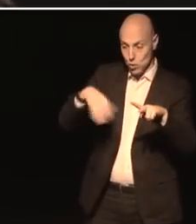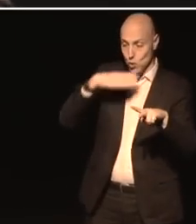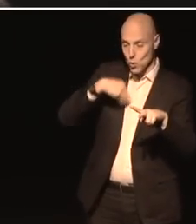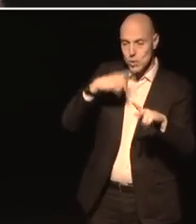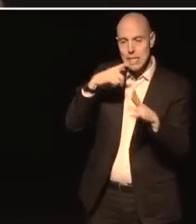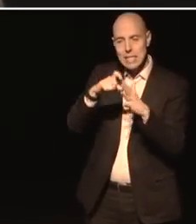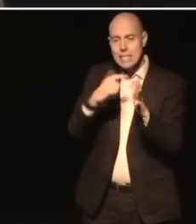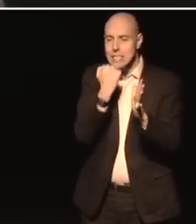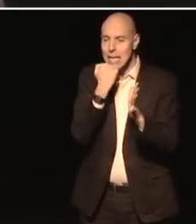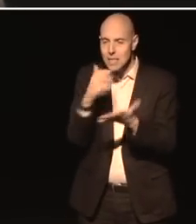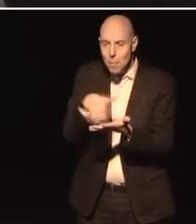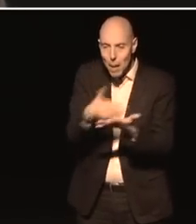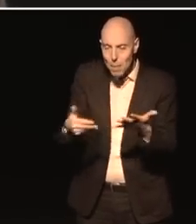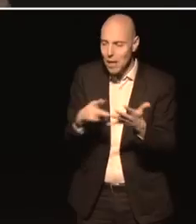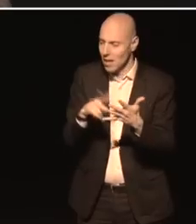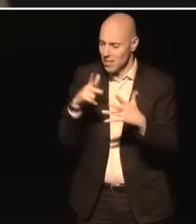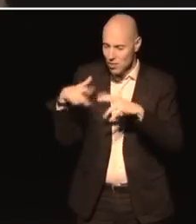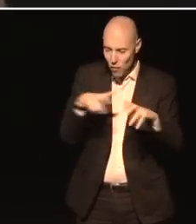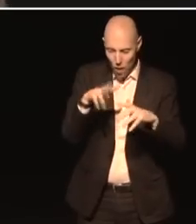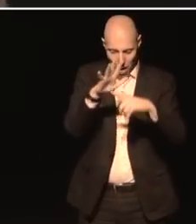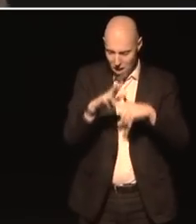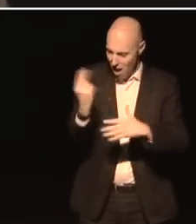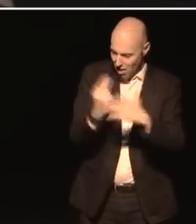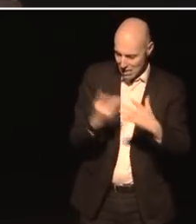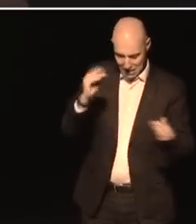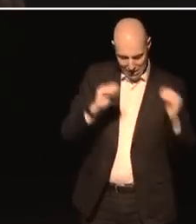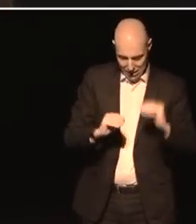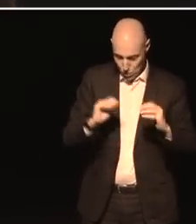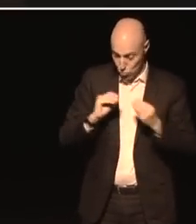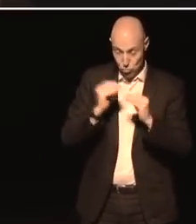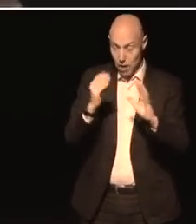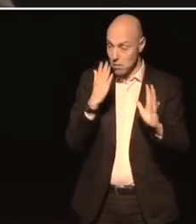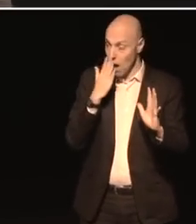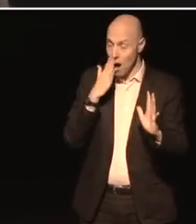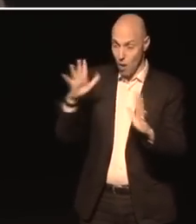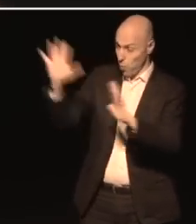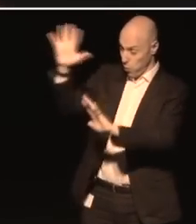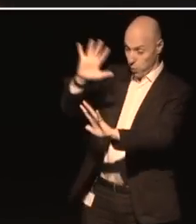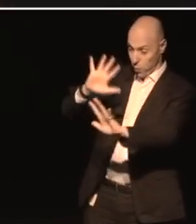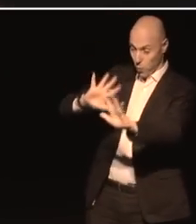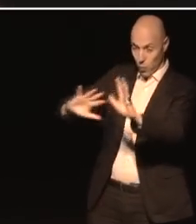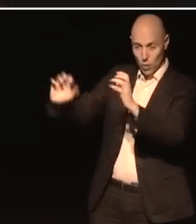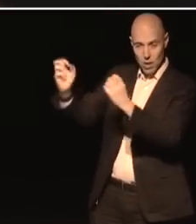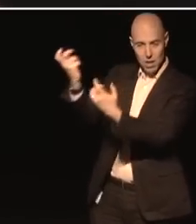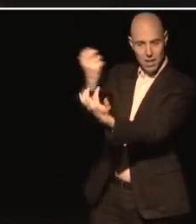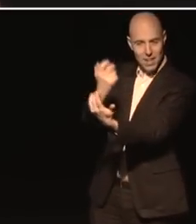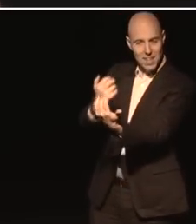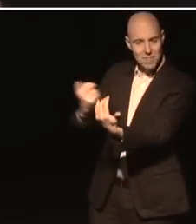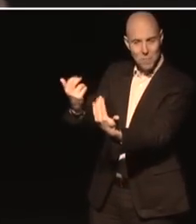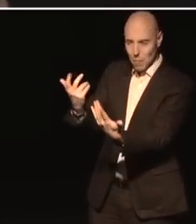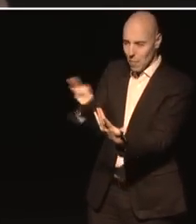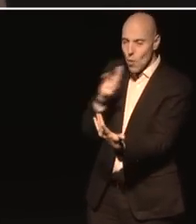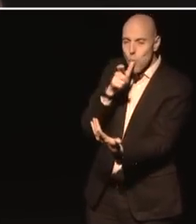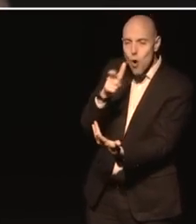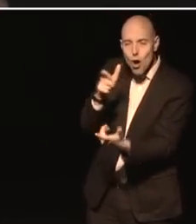mapping software, data mapping techniques and artists to create this amazing swirling, whirling sort of a word